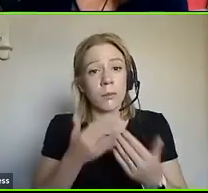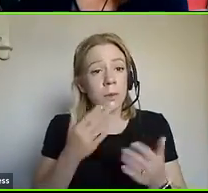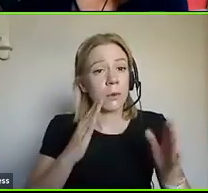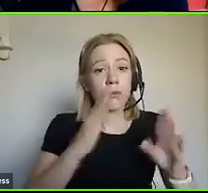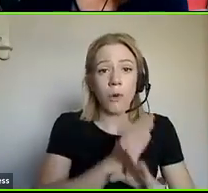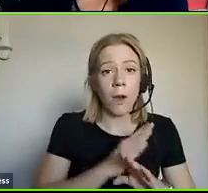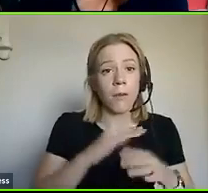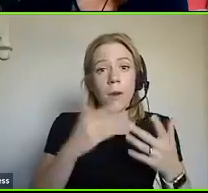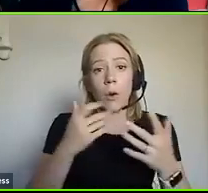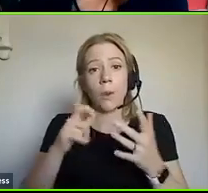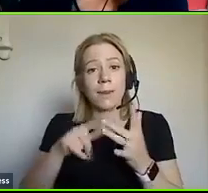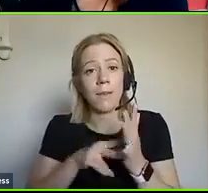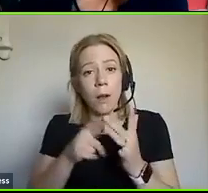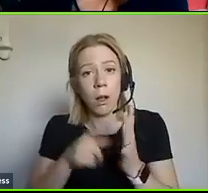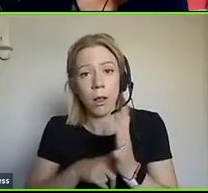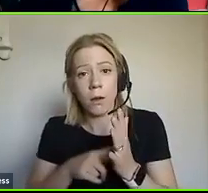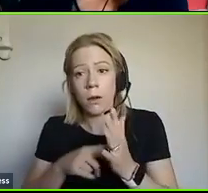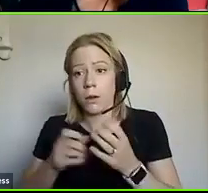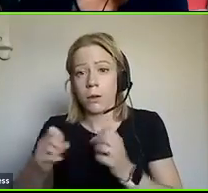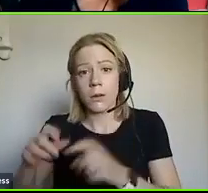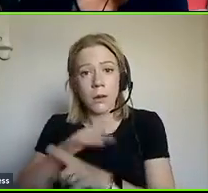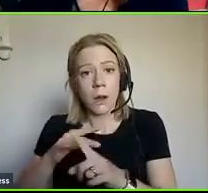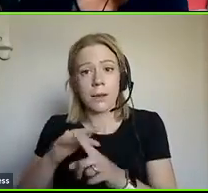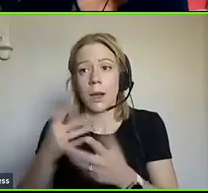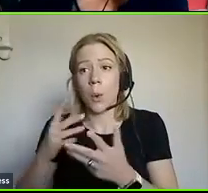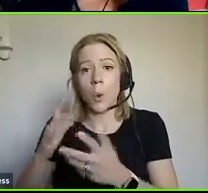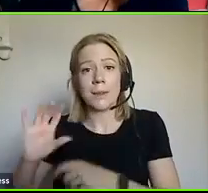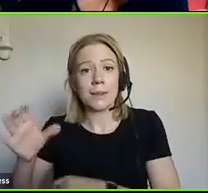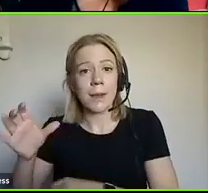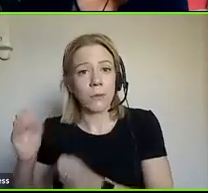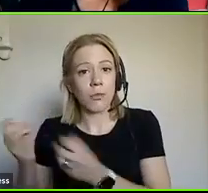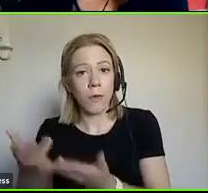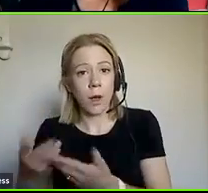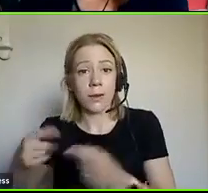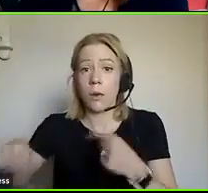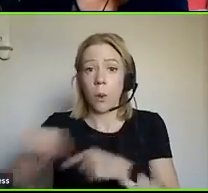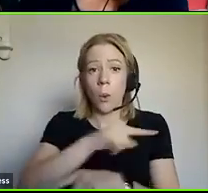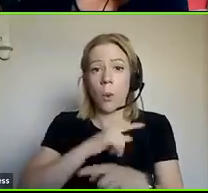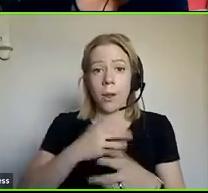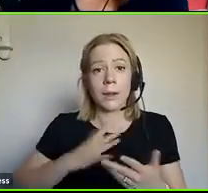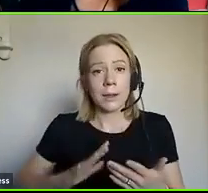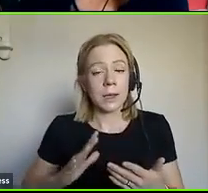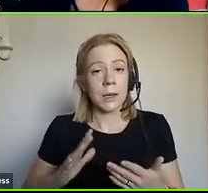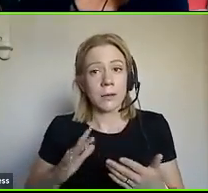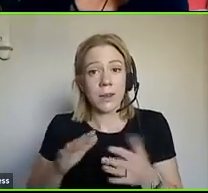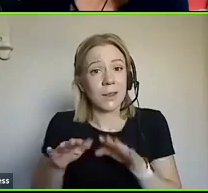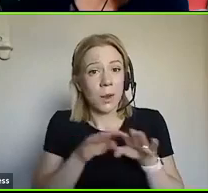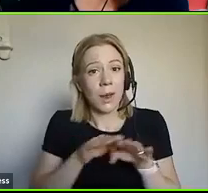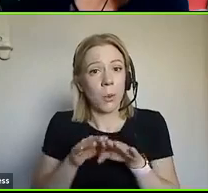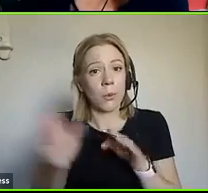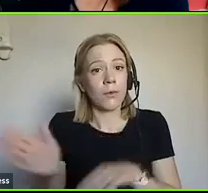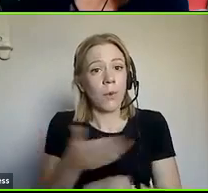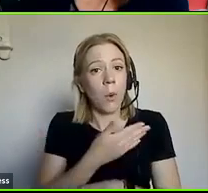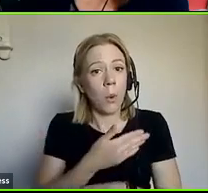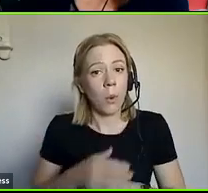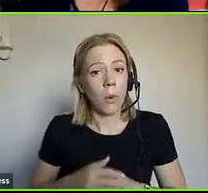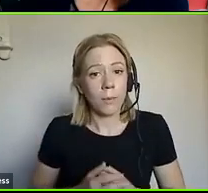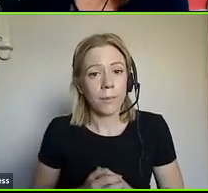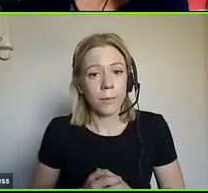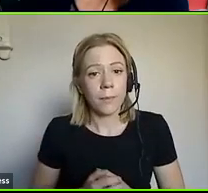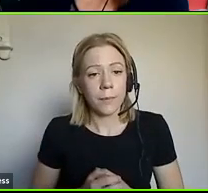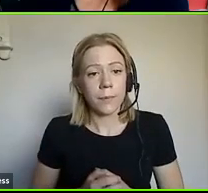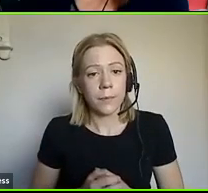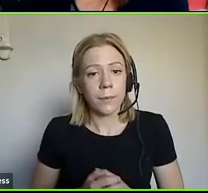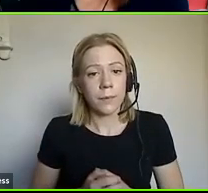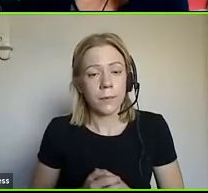civil society providers or state providers meets equally really to provide a good start of life for